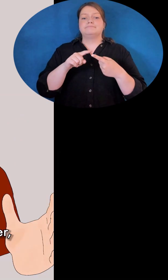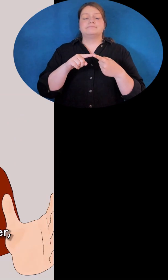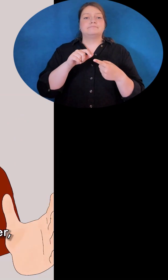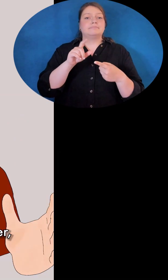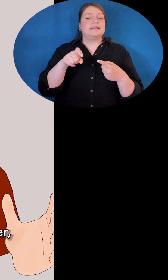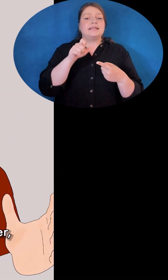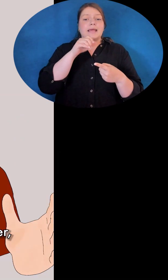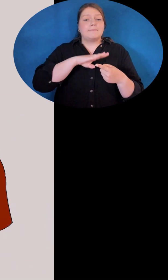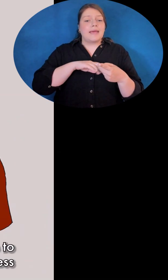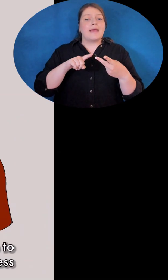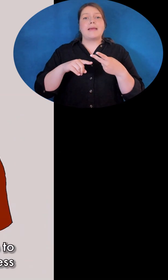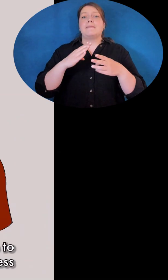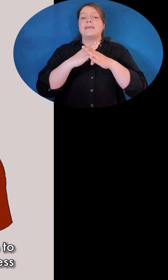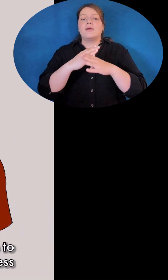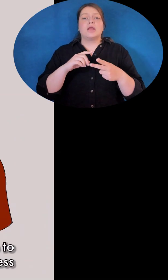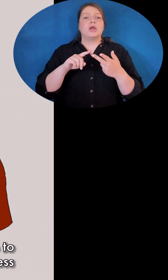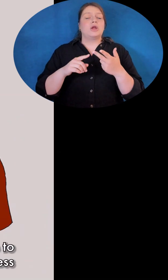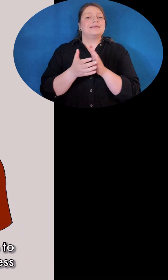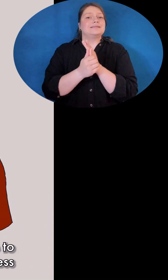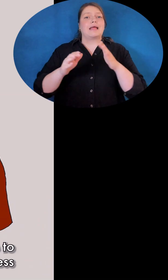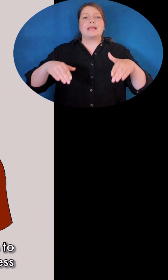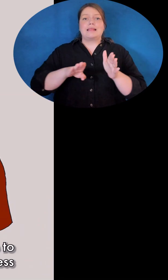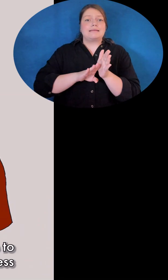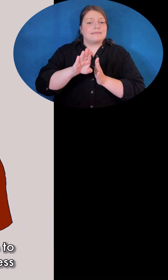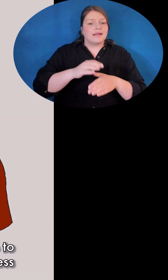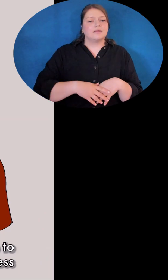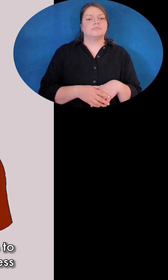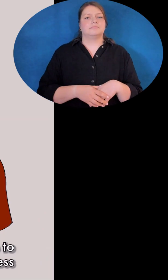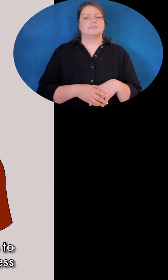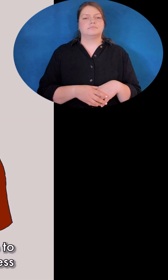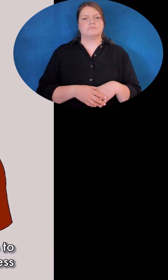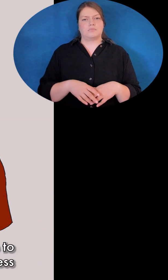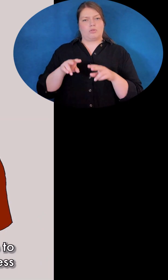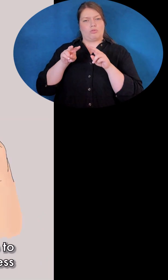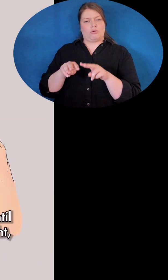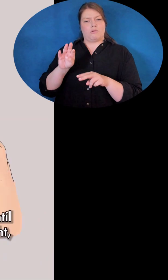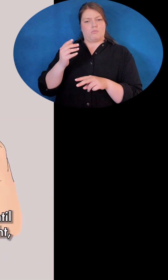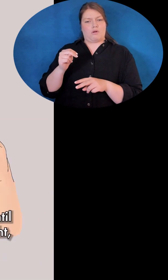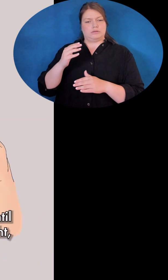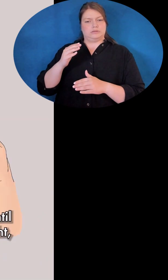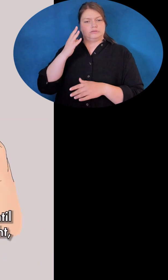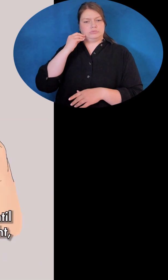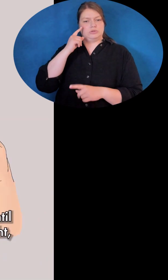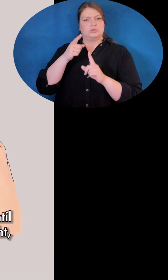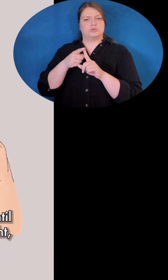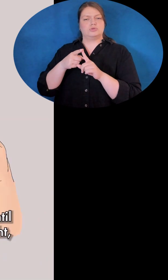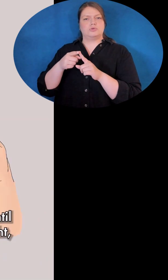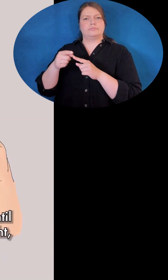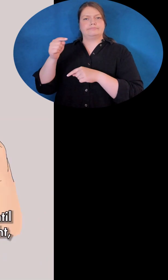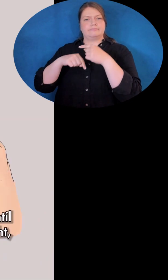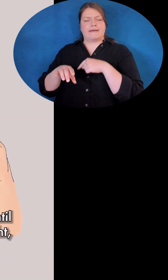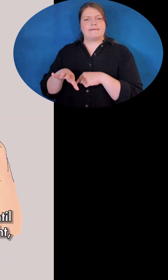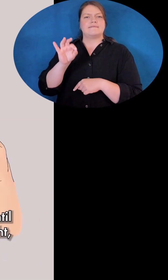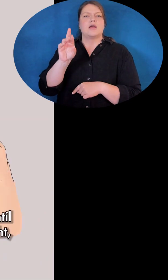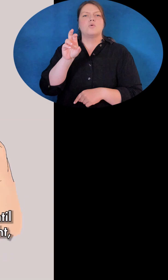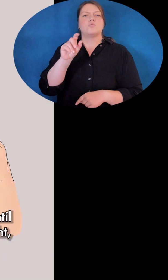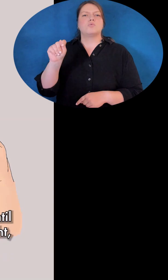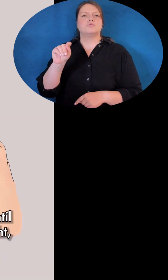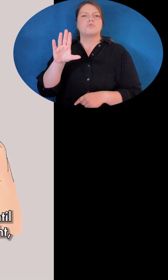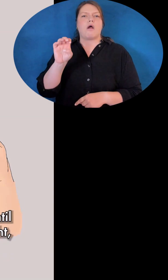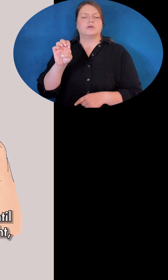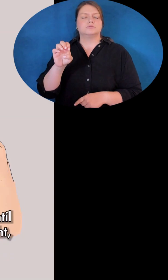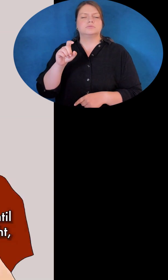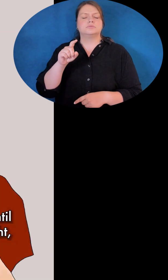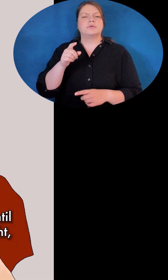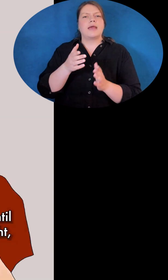that might still be developing. We can use Morgan's experience to walk through the root cause process and follow the trail of whys until we get to a skill